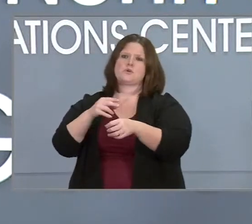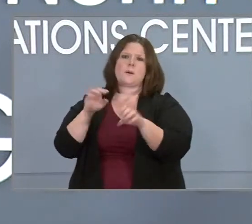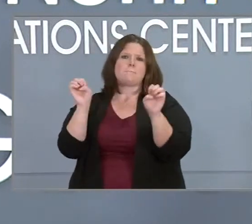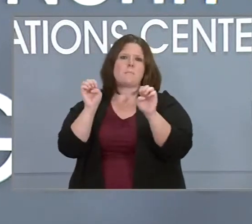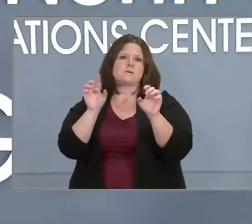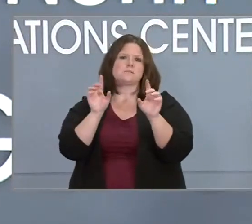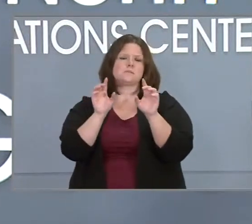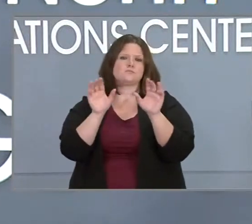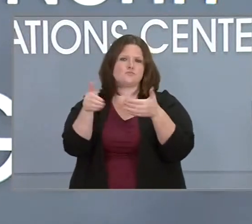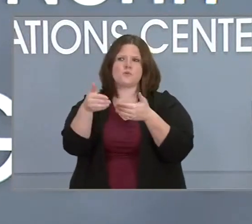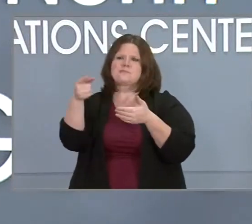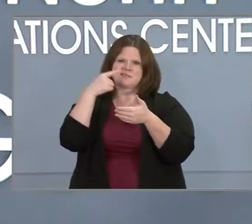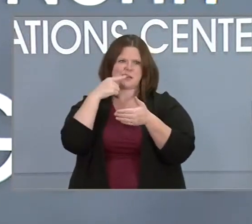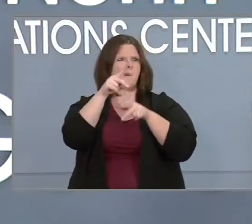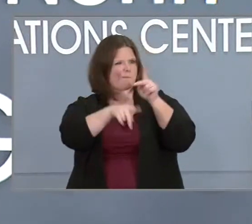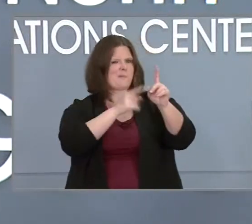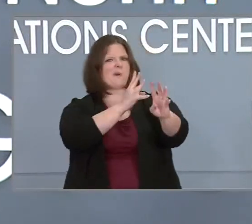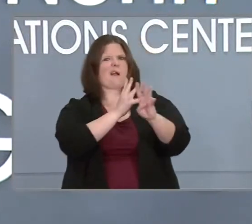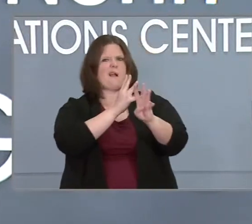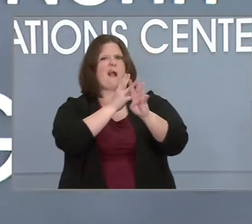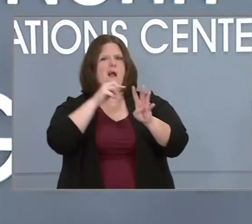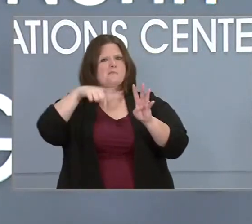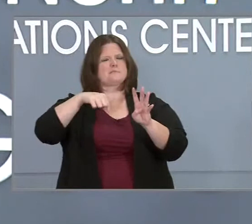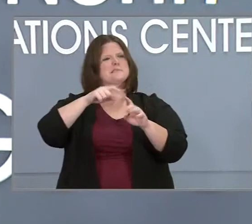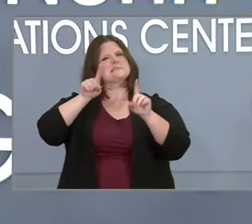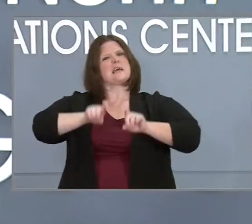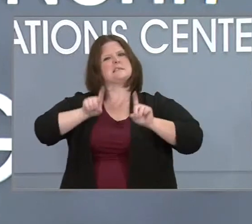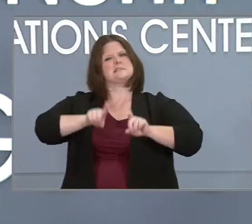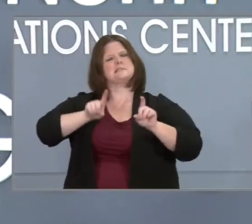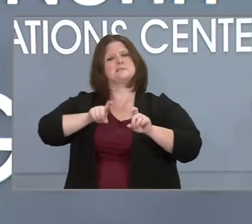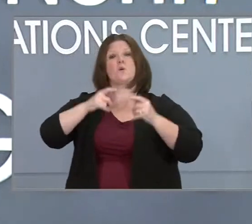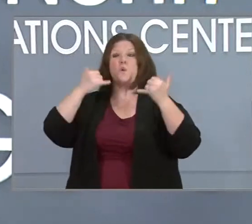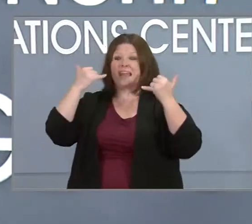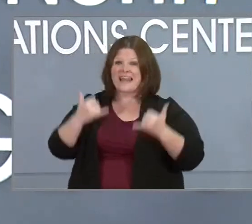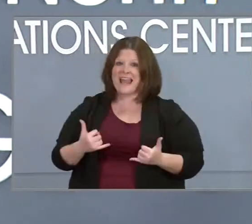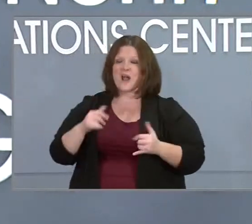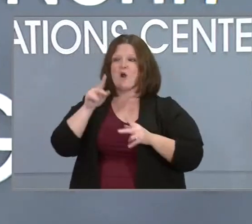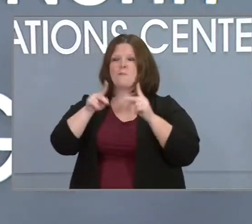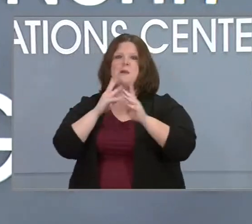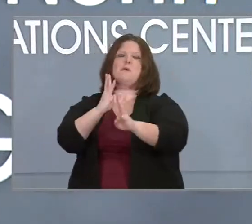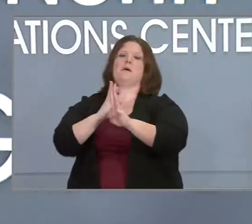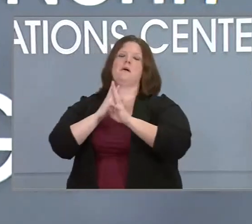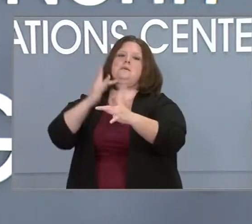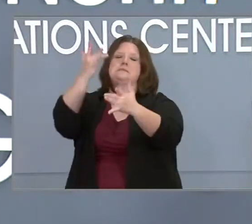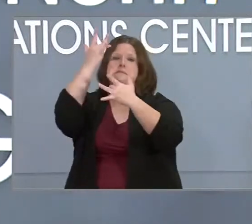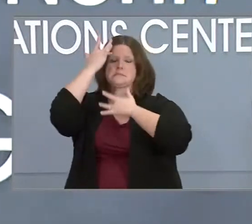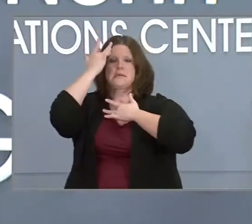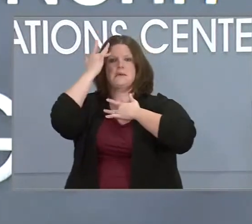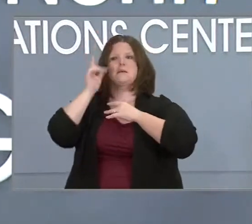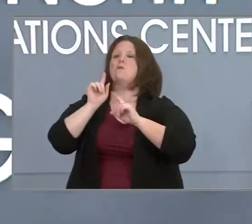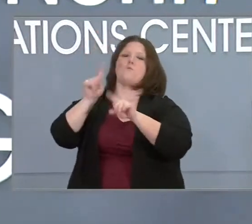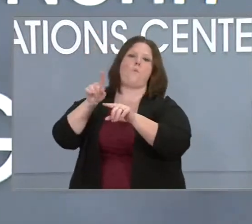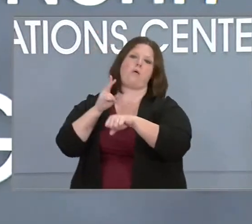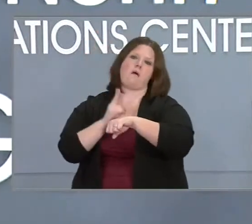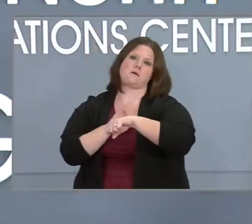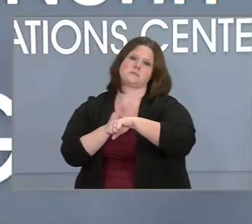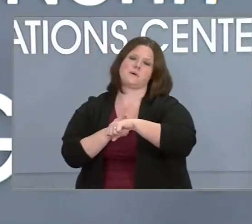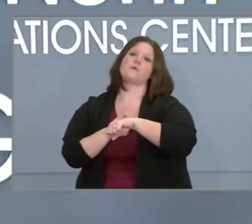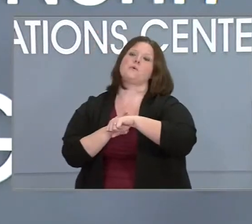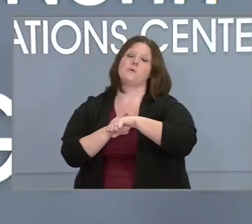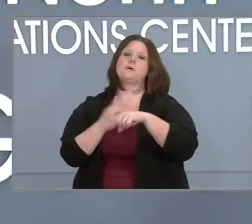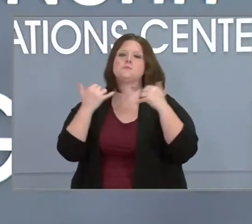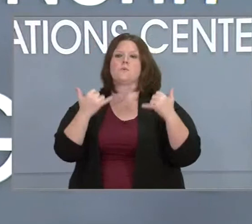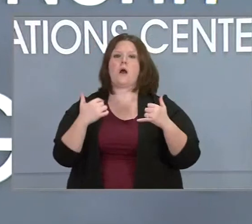testing, and we know that they are burdened now with sick people who are coming in. So we have worked to set up